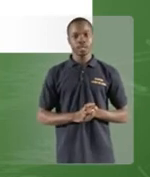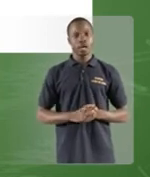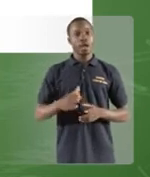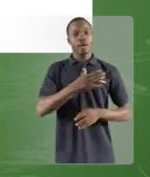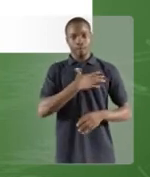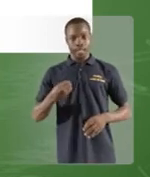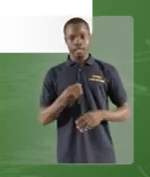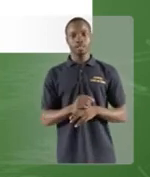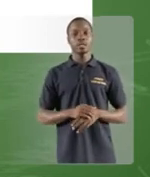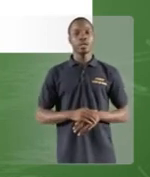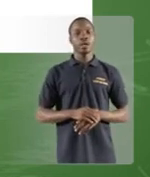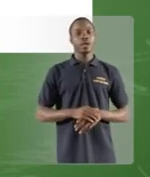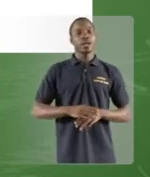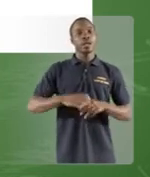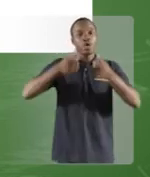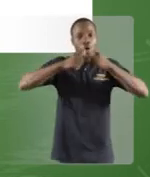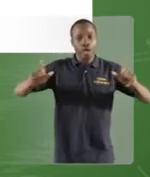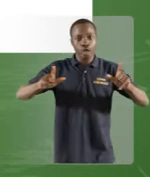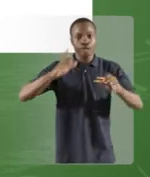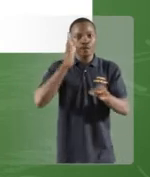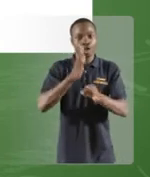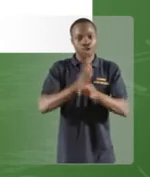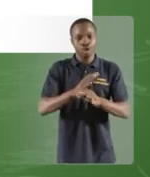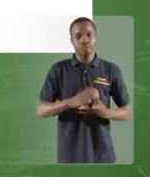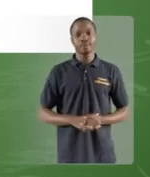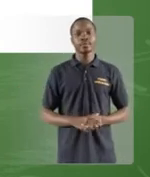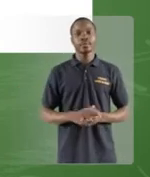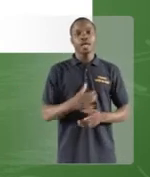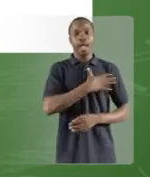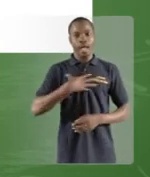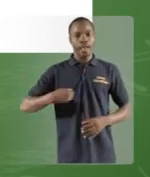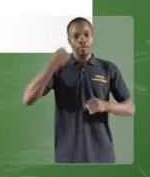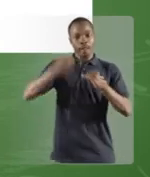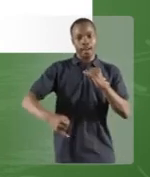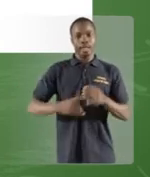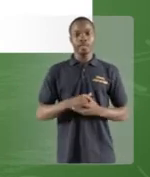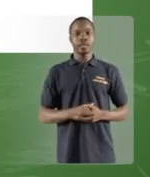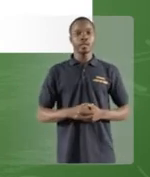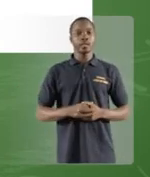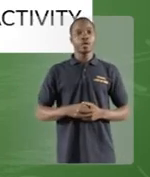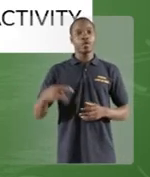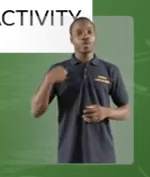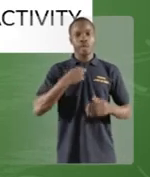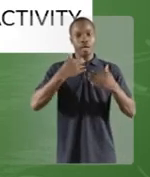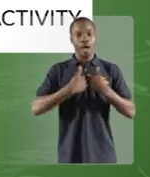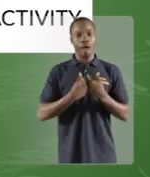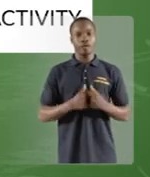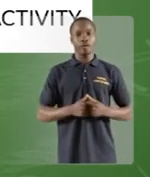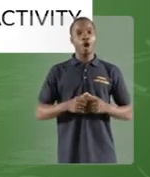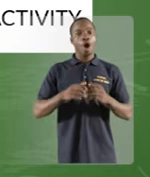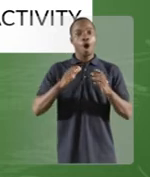Then we'll move on to language function. And finally, we'll have a